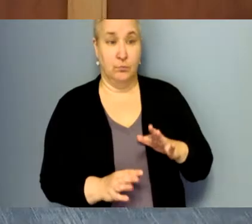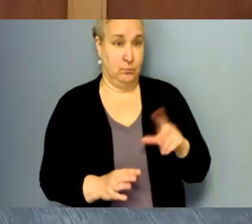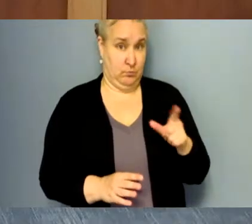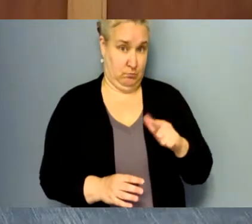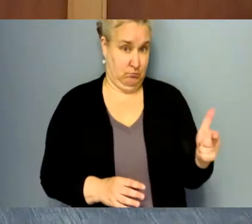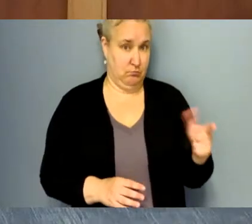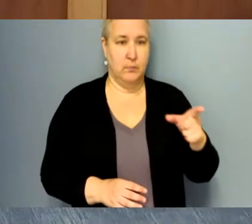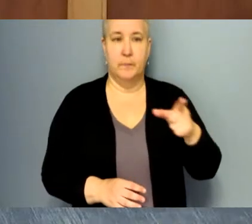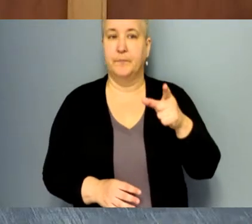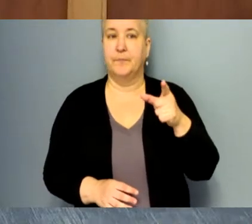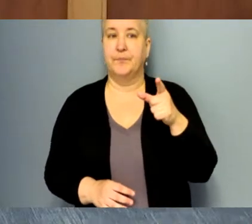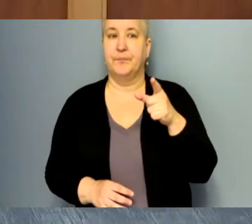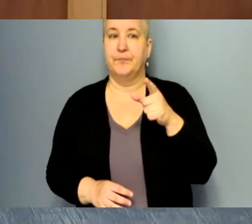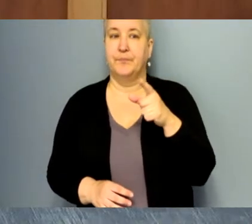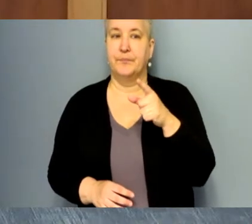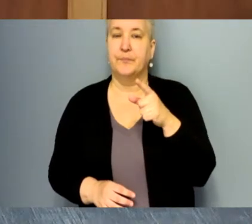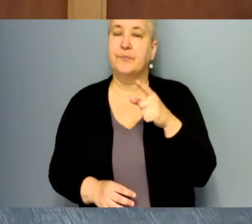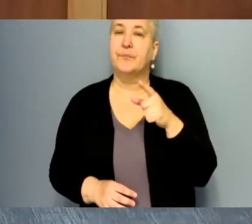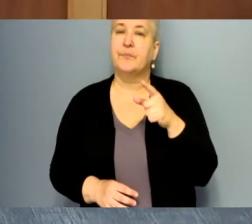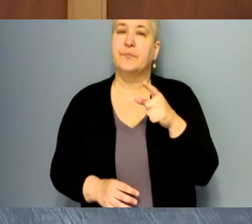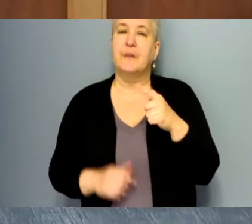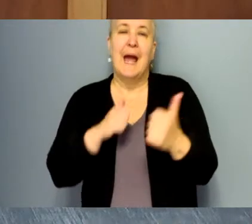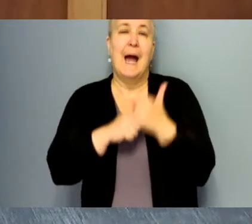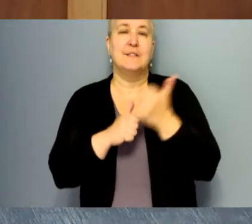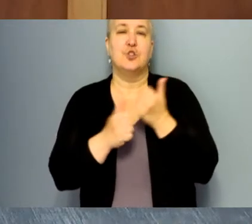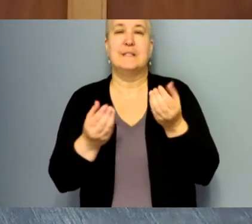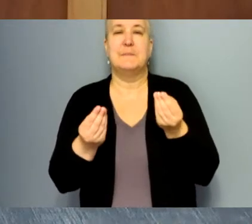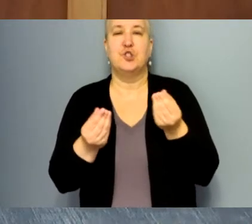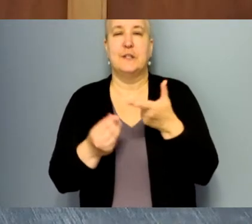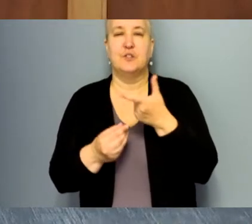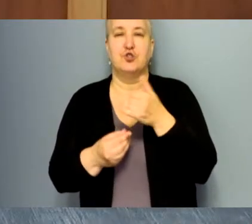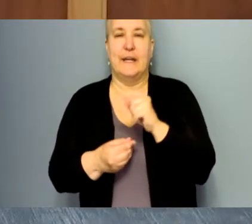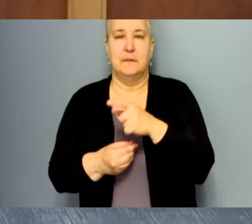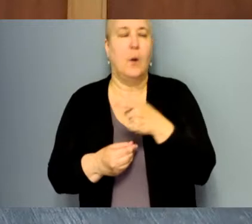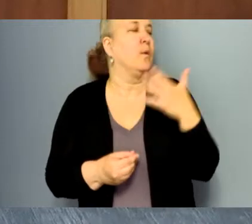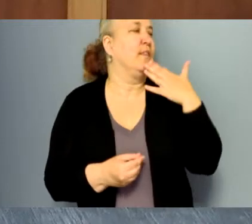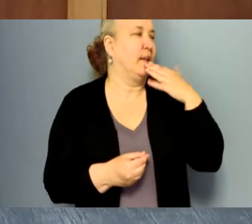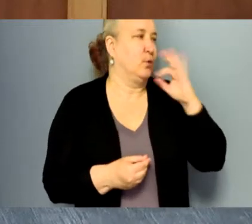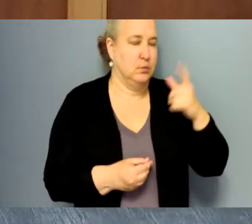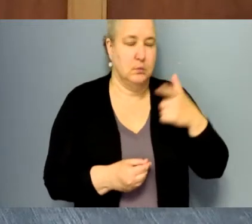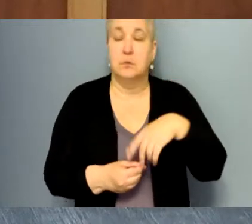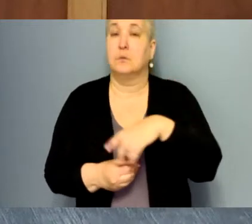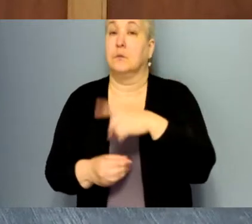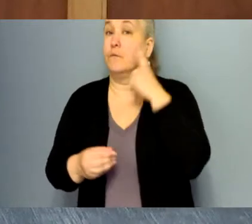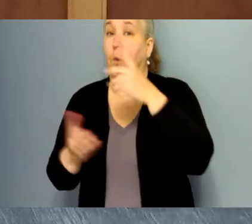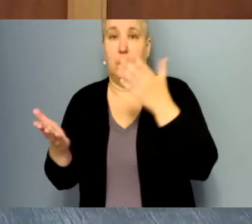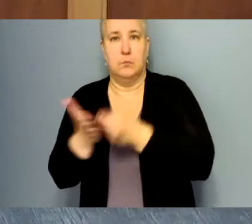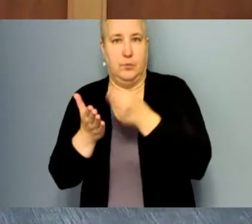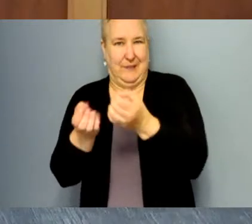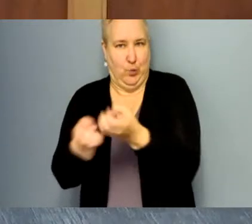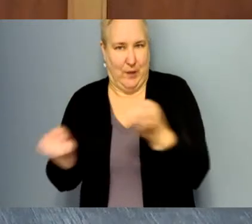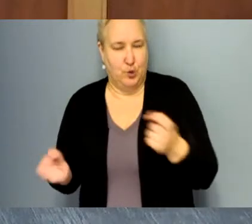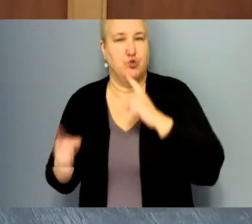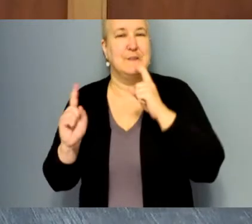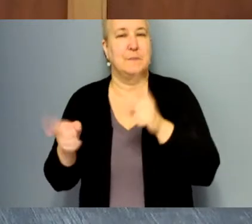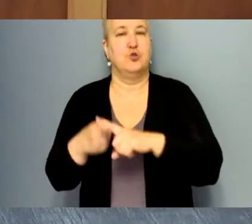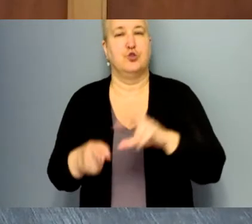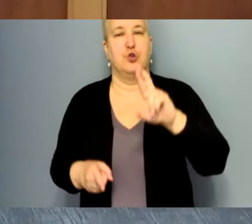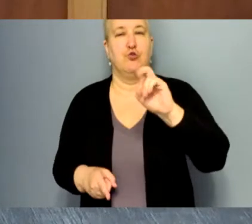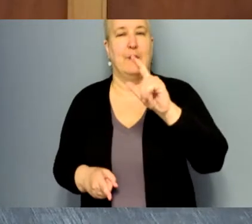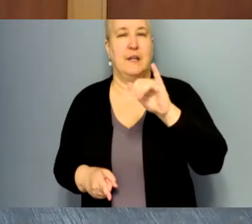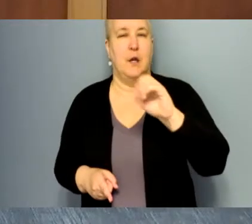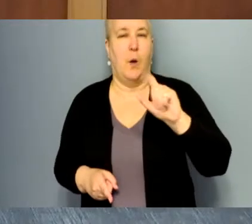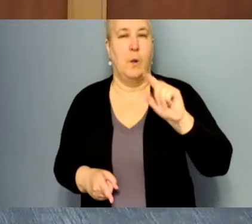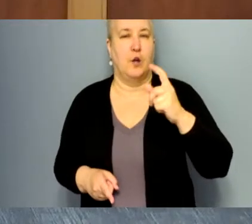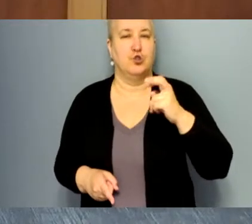The the hazardous materials grant. Thank So that is to purchase equipment to respond to